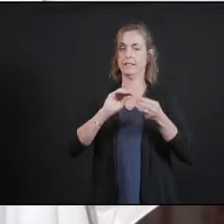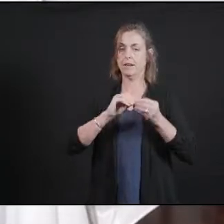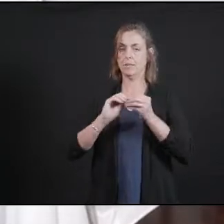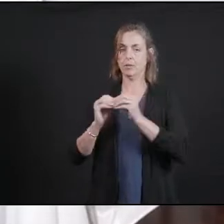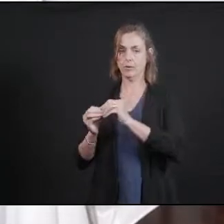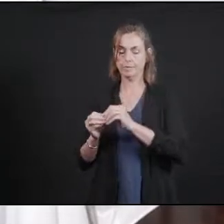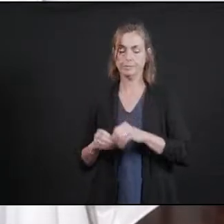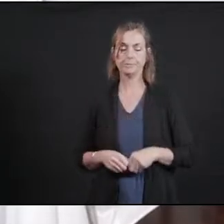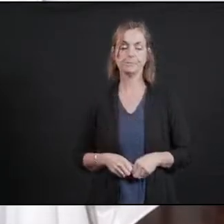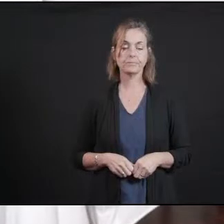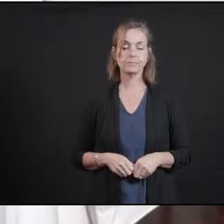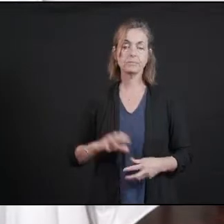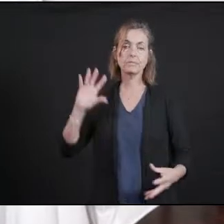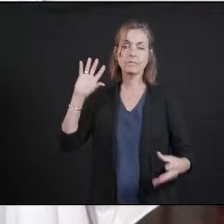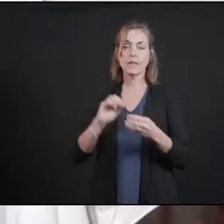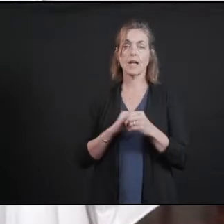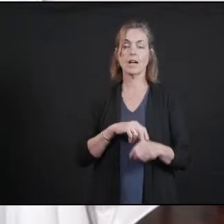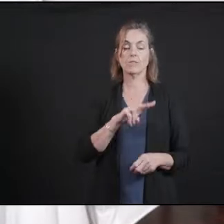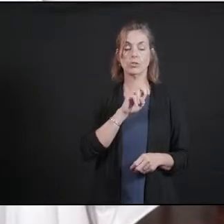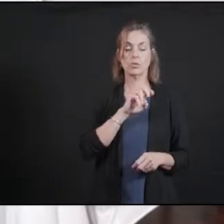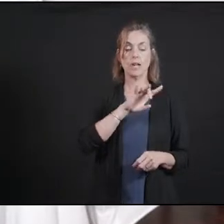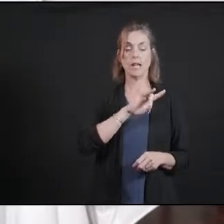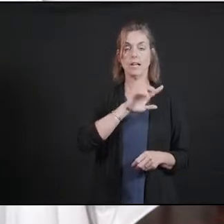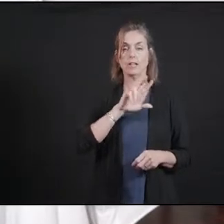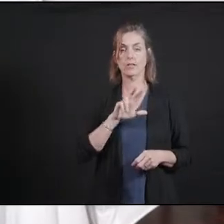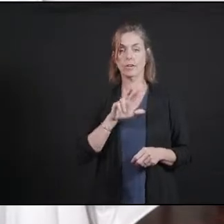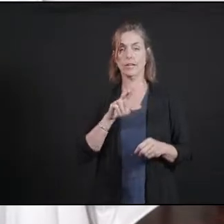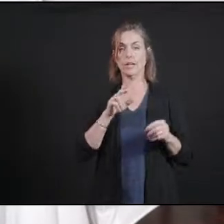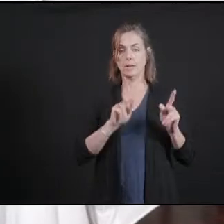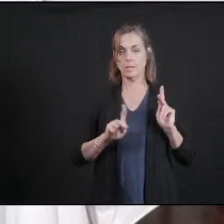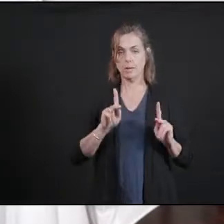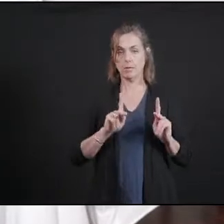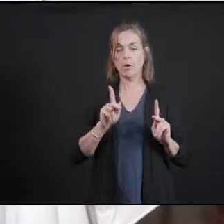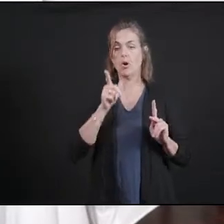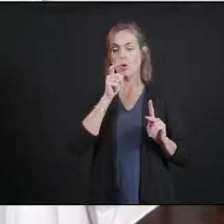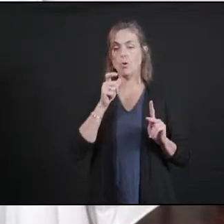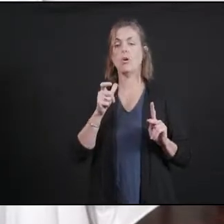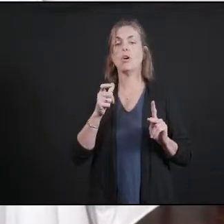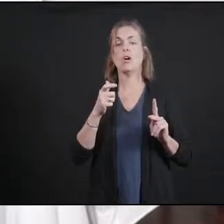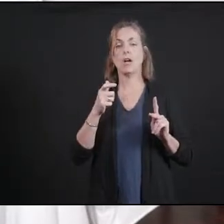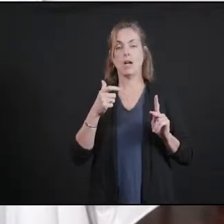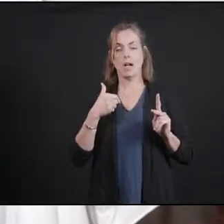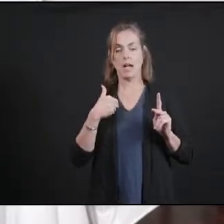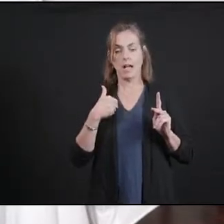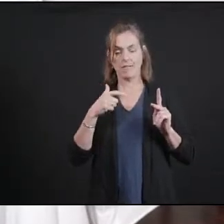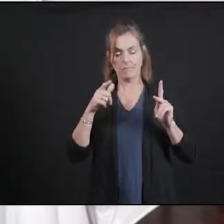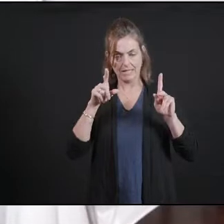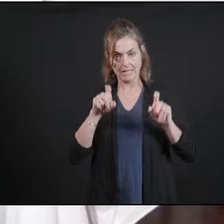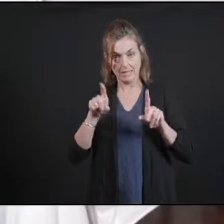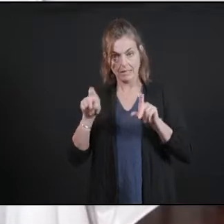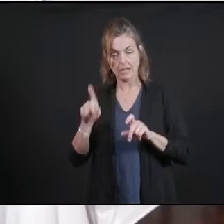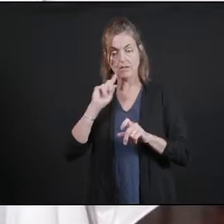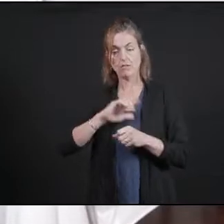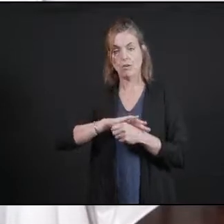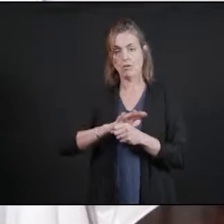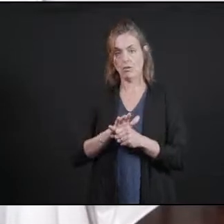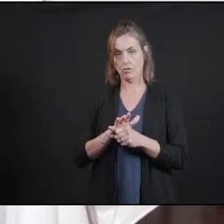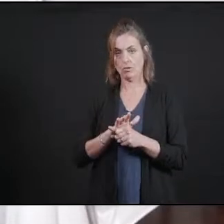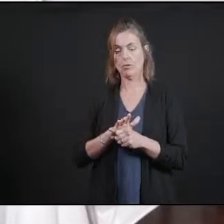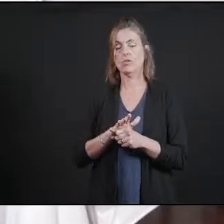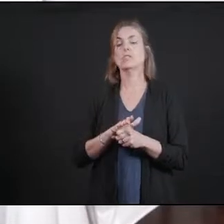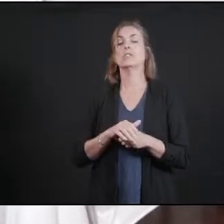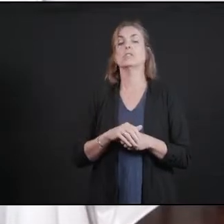have 283 individuals for COVID-19 in the territory who have tested in